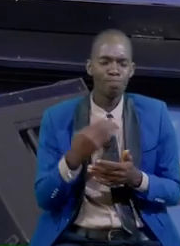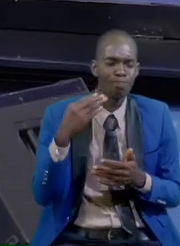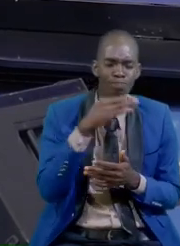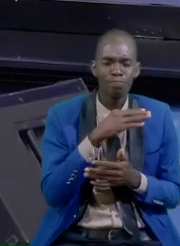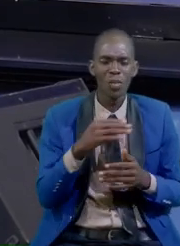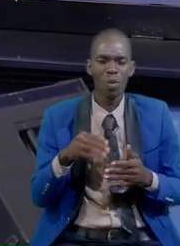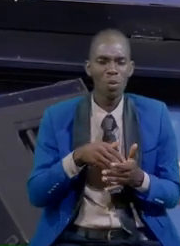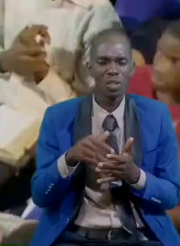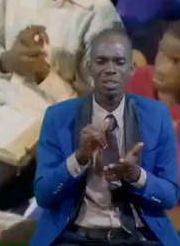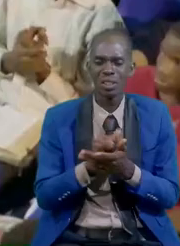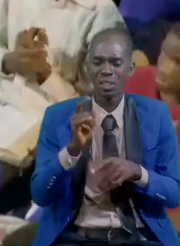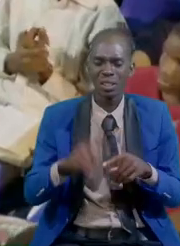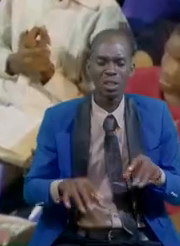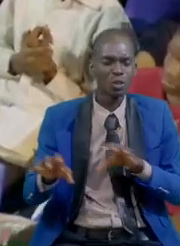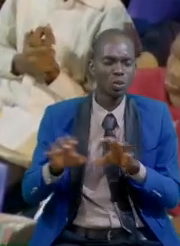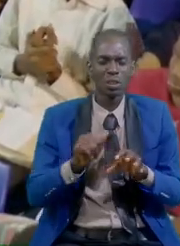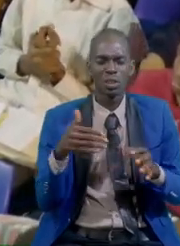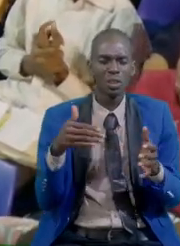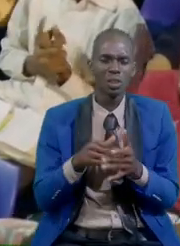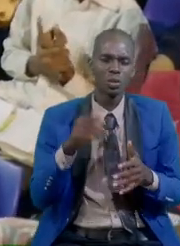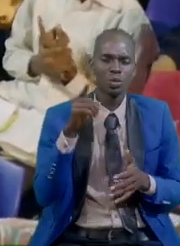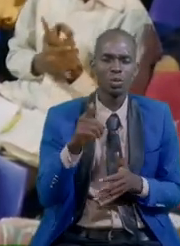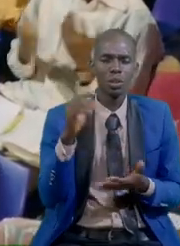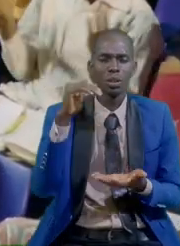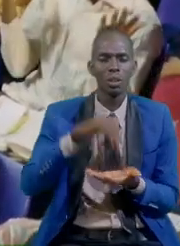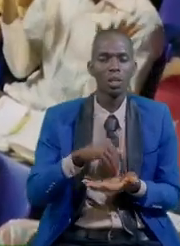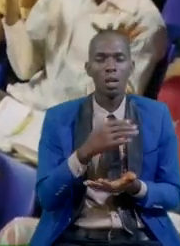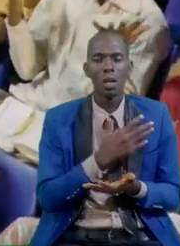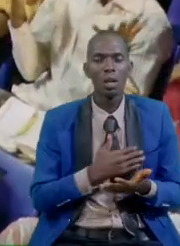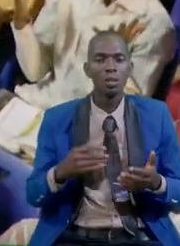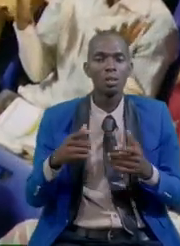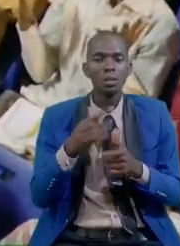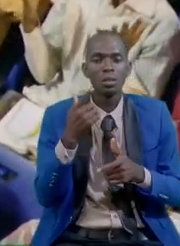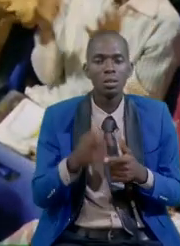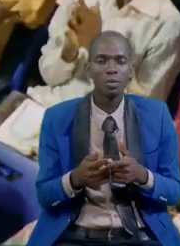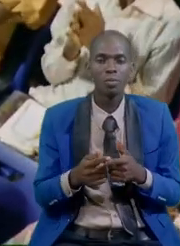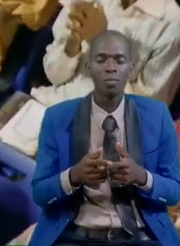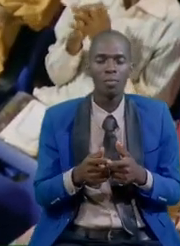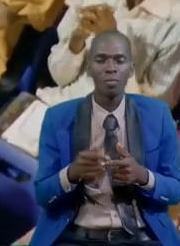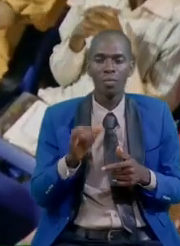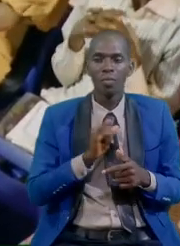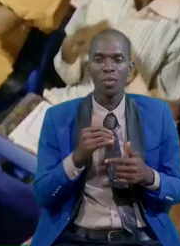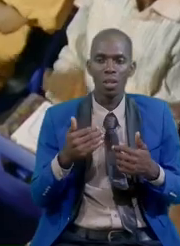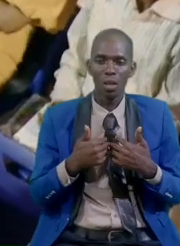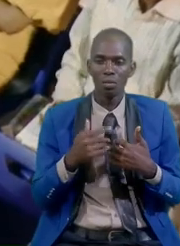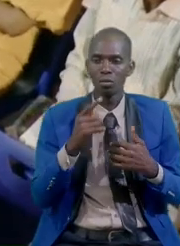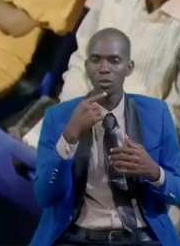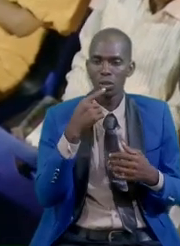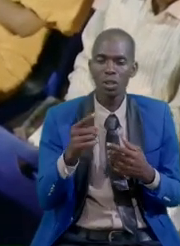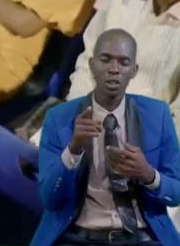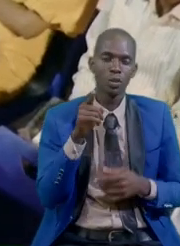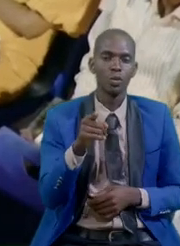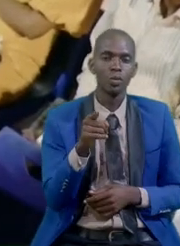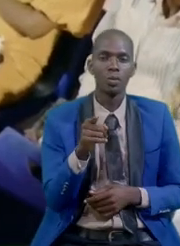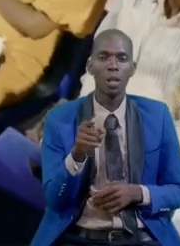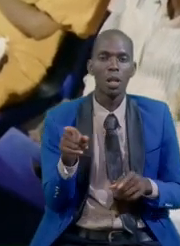has finished at Calvary. And then I'm sent to you now, like the